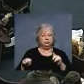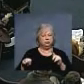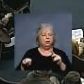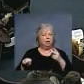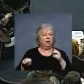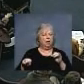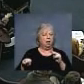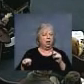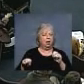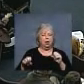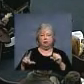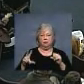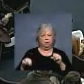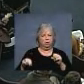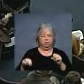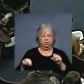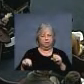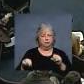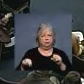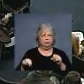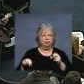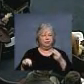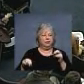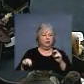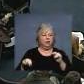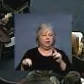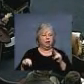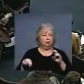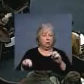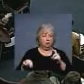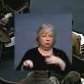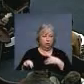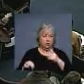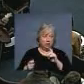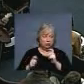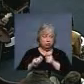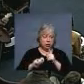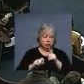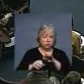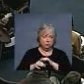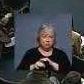Mayor Hines? Director Hendricks, would you like to change your vote?